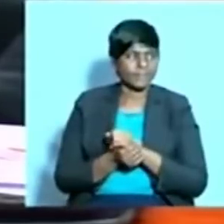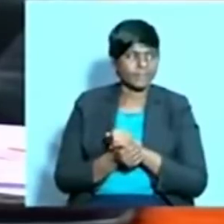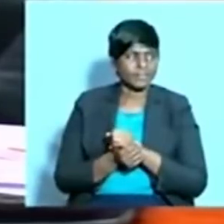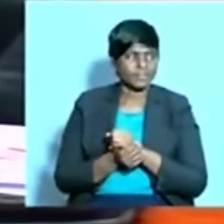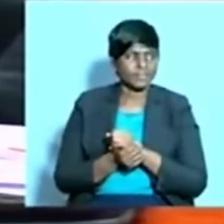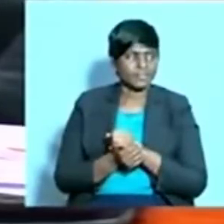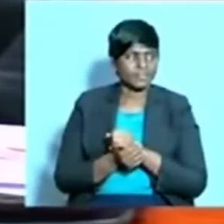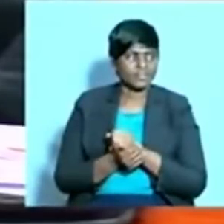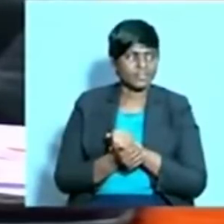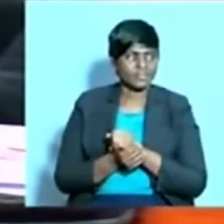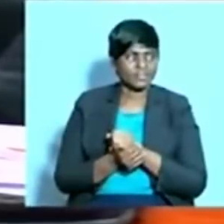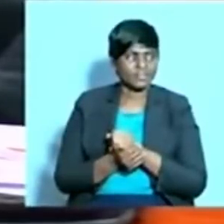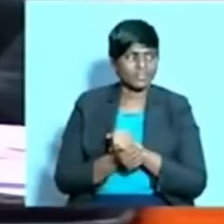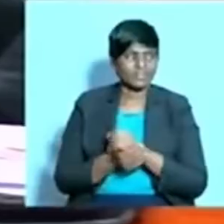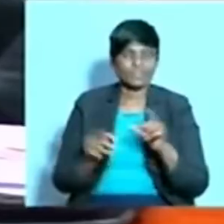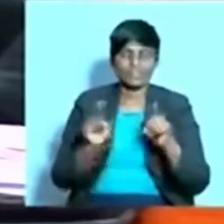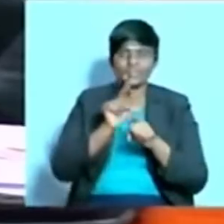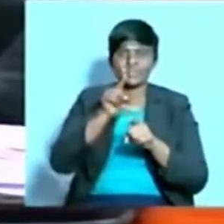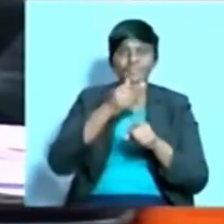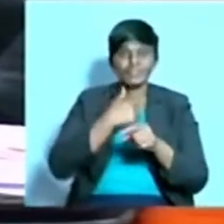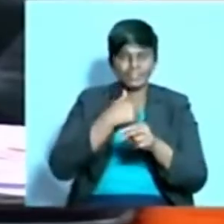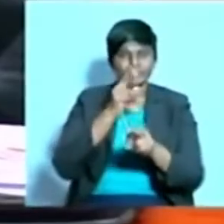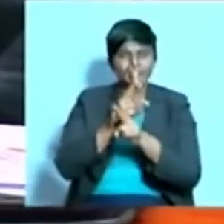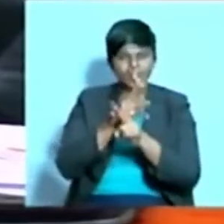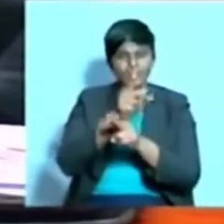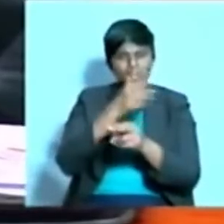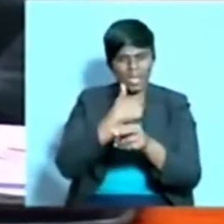And in fact, you've got a right.